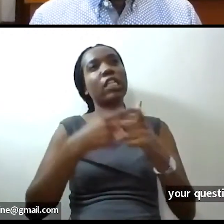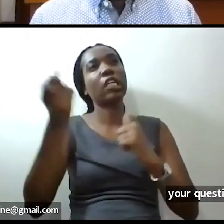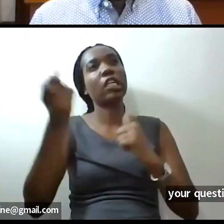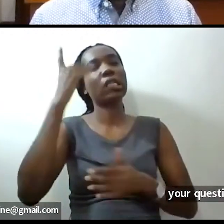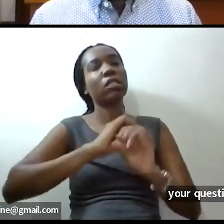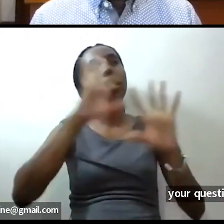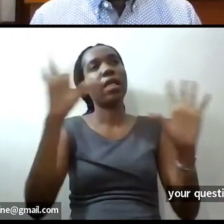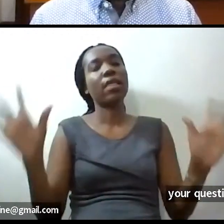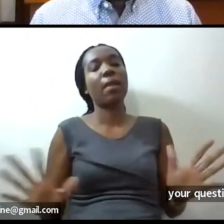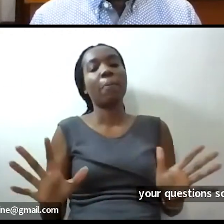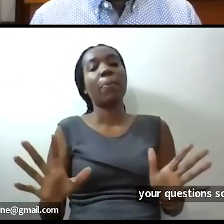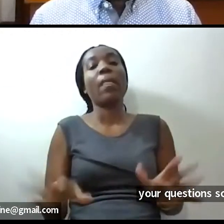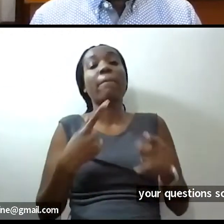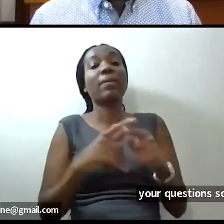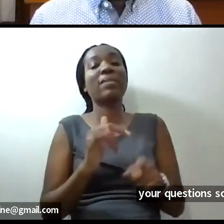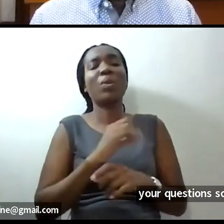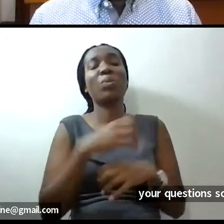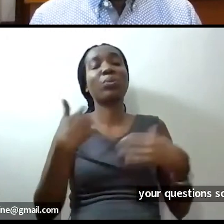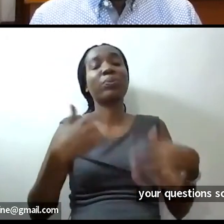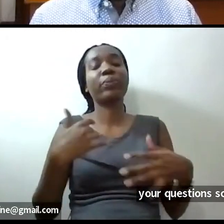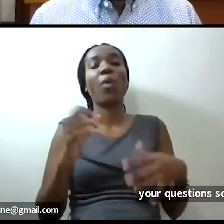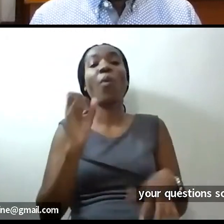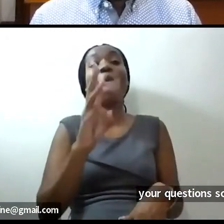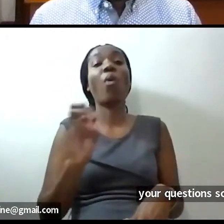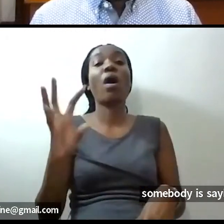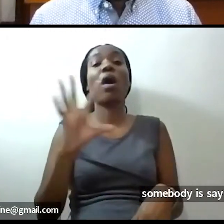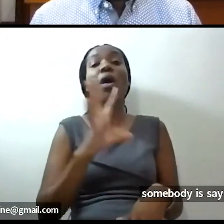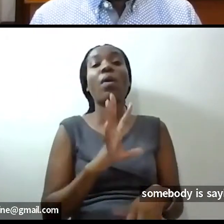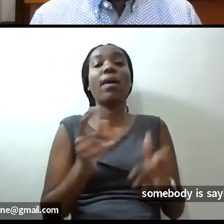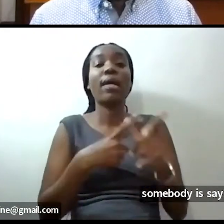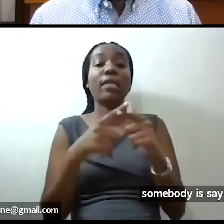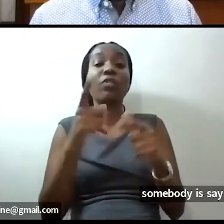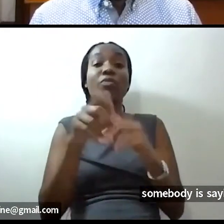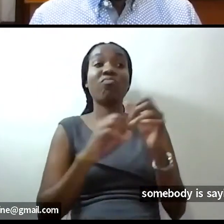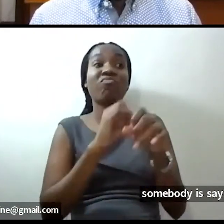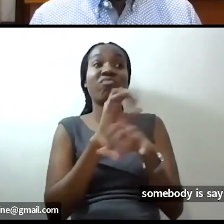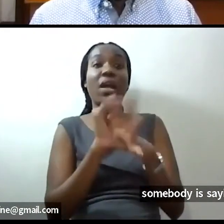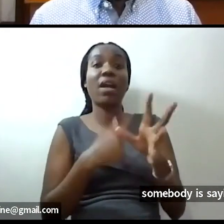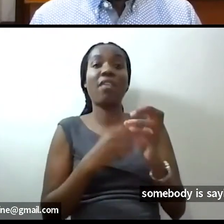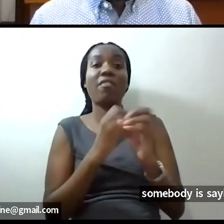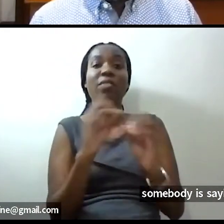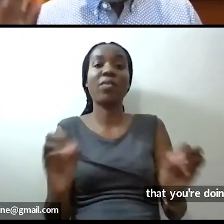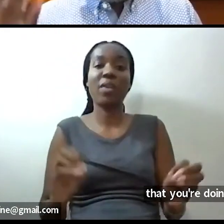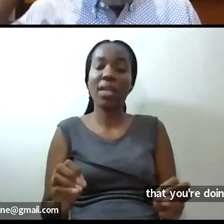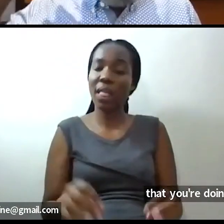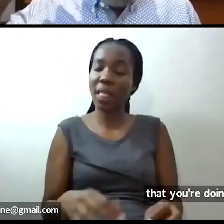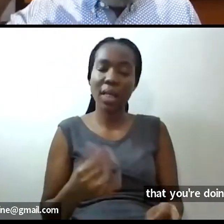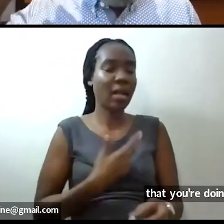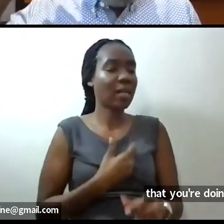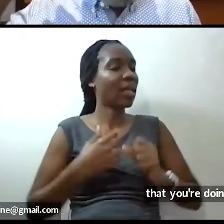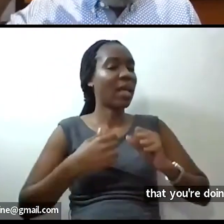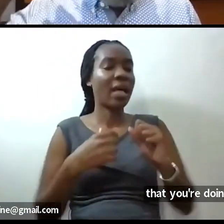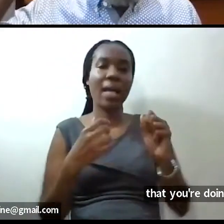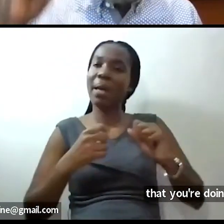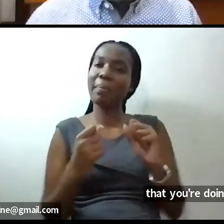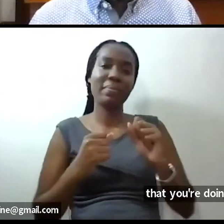off-head. Wow. And I think the fact that you're doing this without a presentation, I think we are mostly impressed, Richard? You see